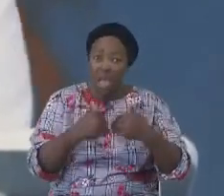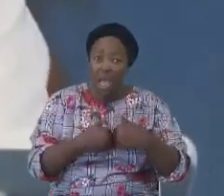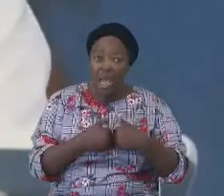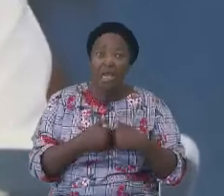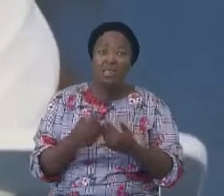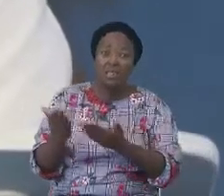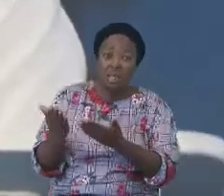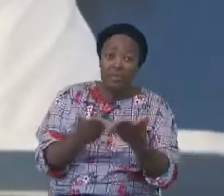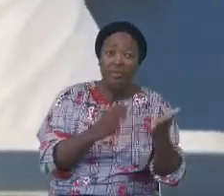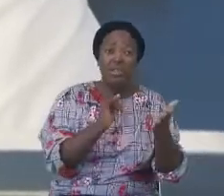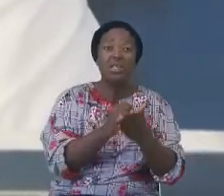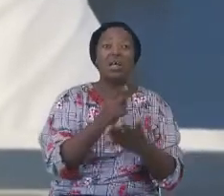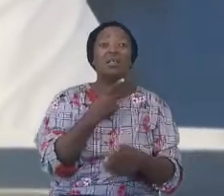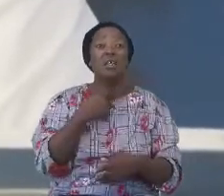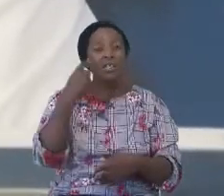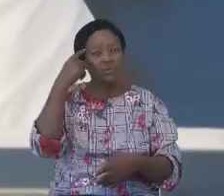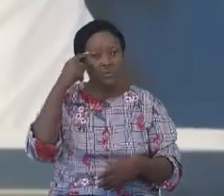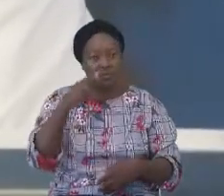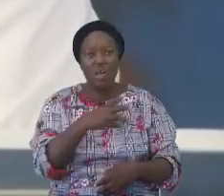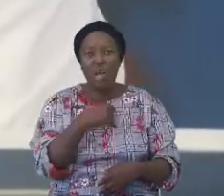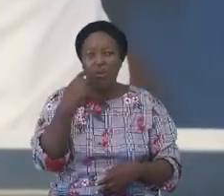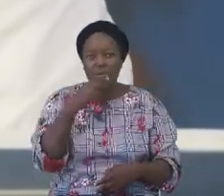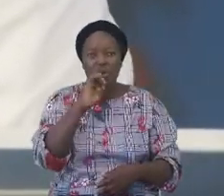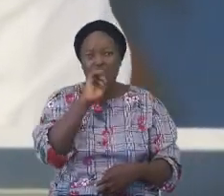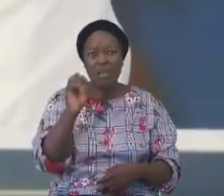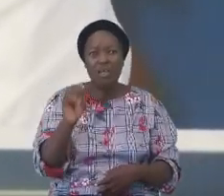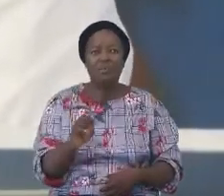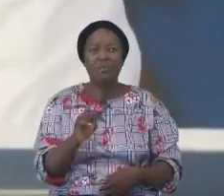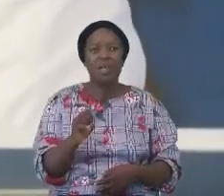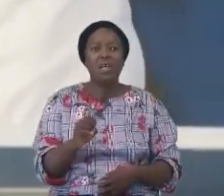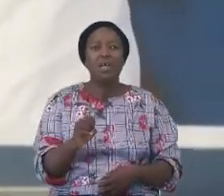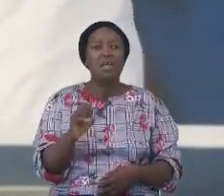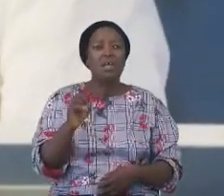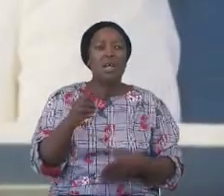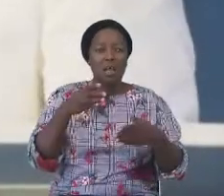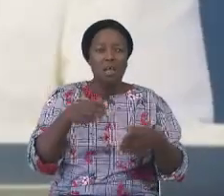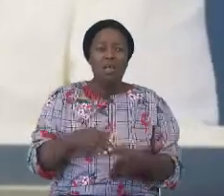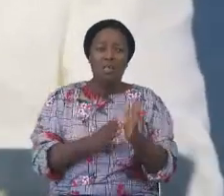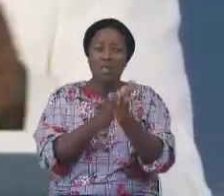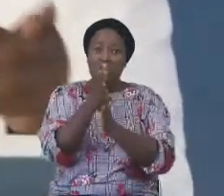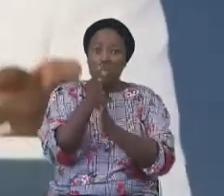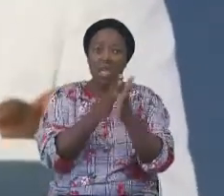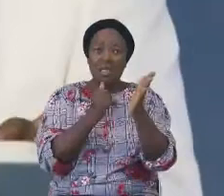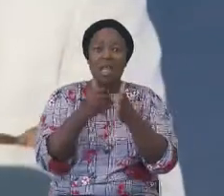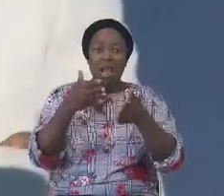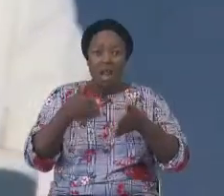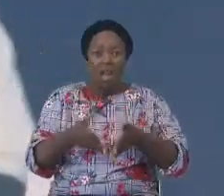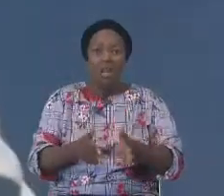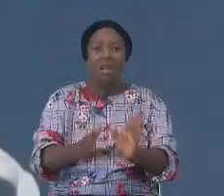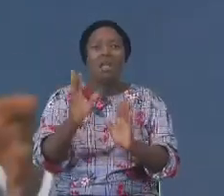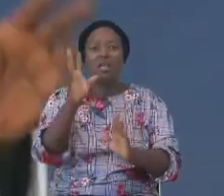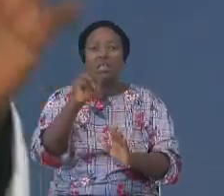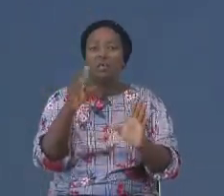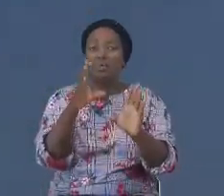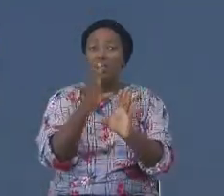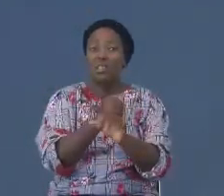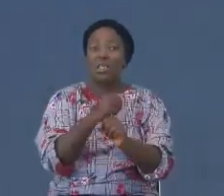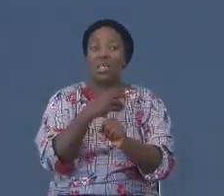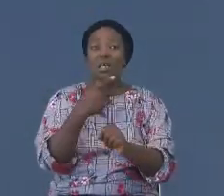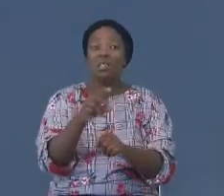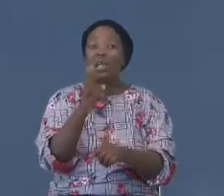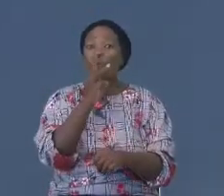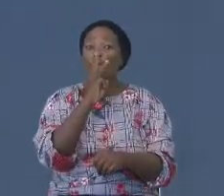Come, Jesus already bore that thirst for you. And whosoever will,